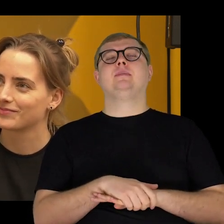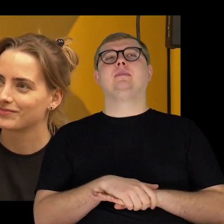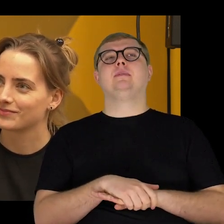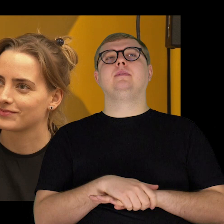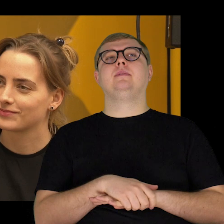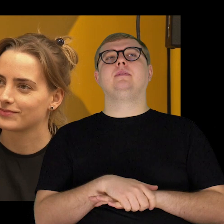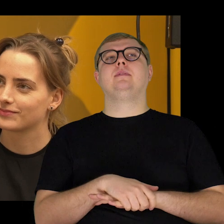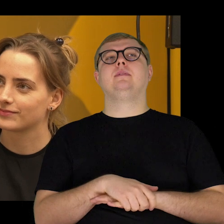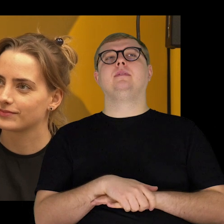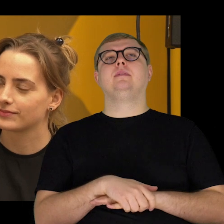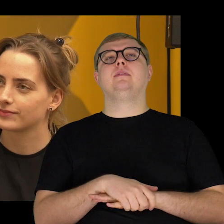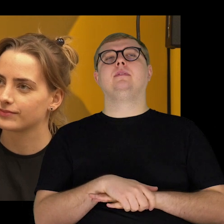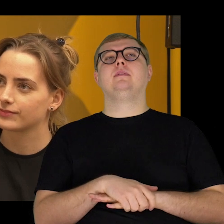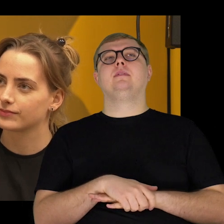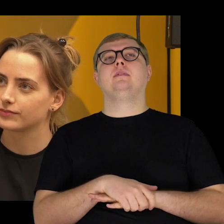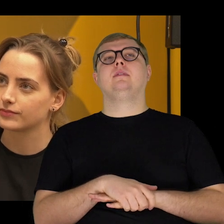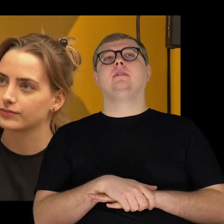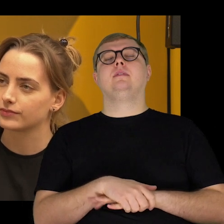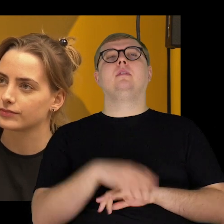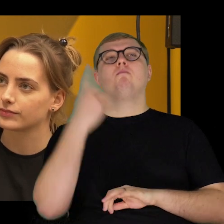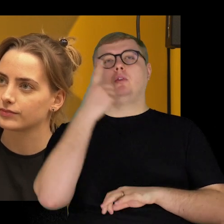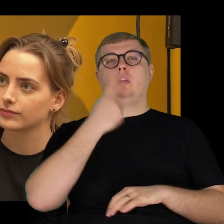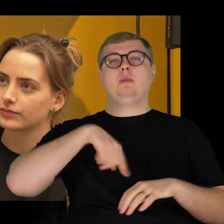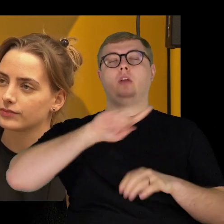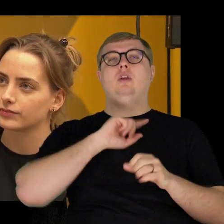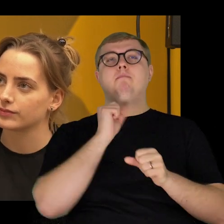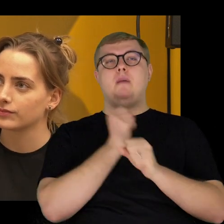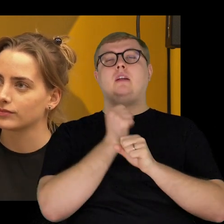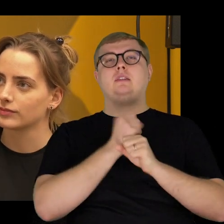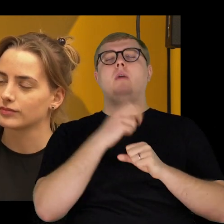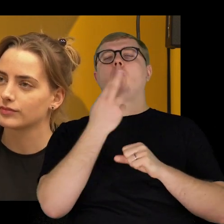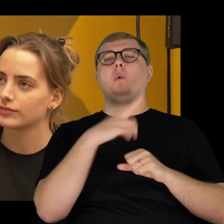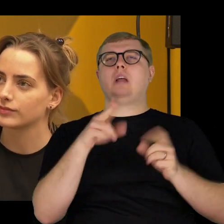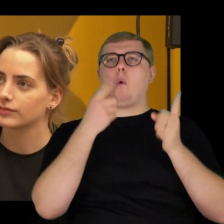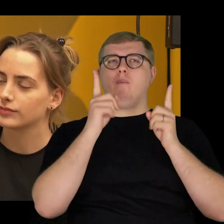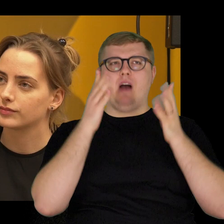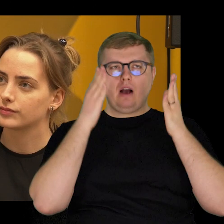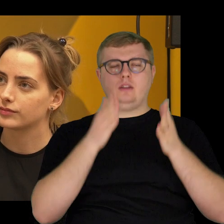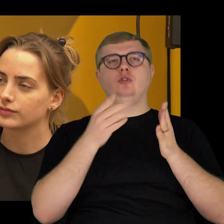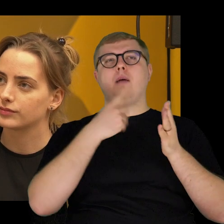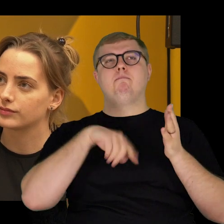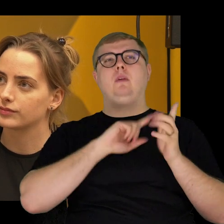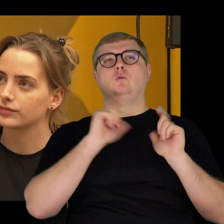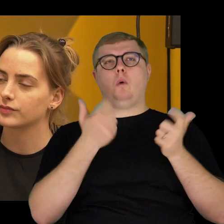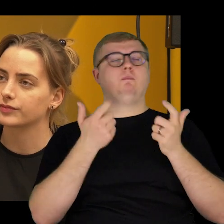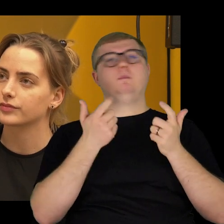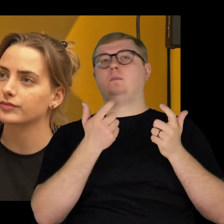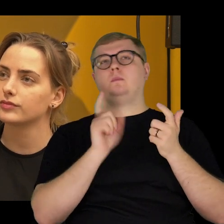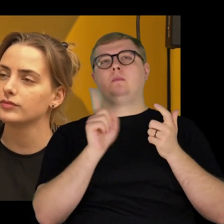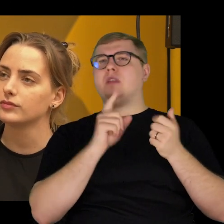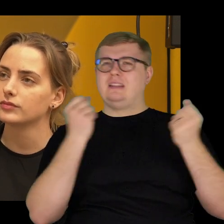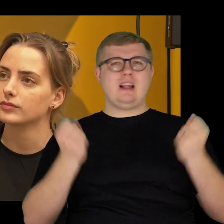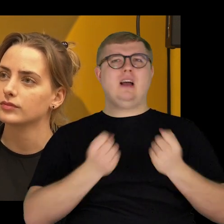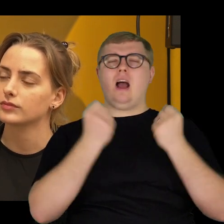I think that there is a kind of very attention in our work to we're not trying